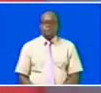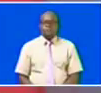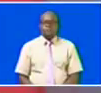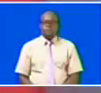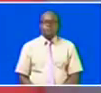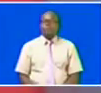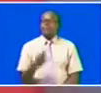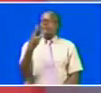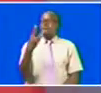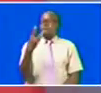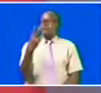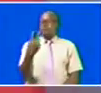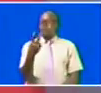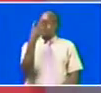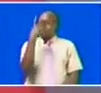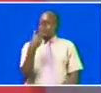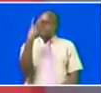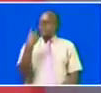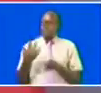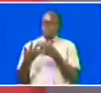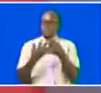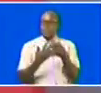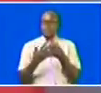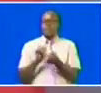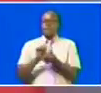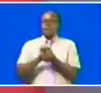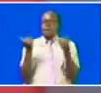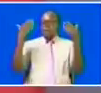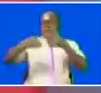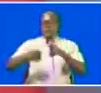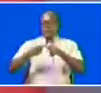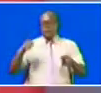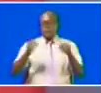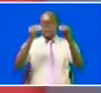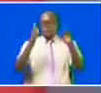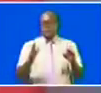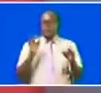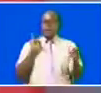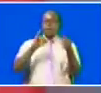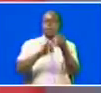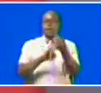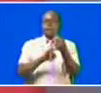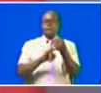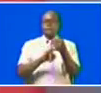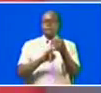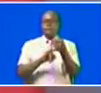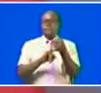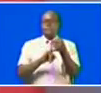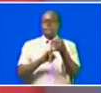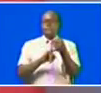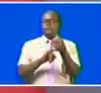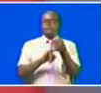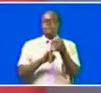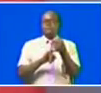Two suspects have been arrested in connection with the Friday night murder of a teacher and his wife in Litein Bureti